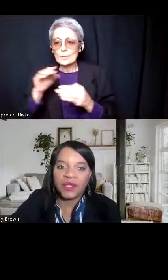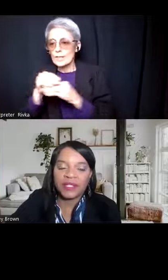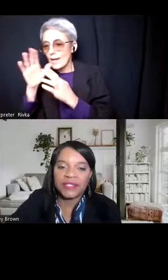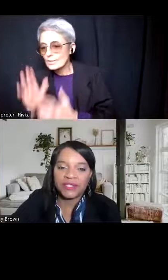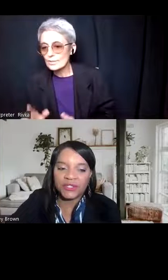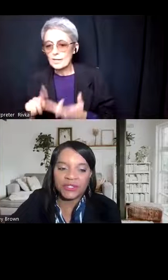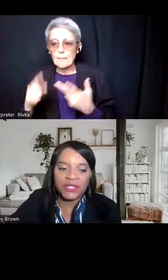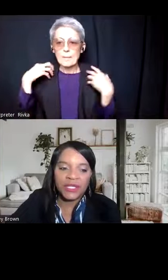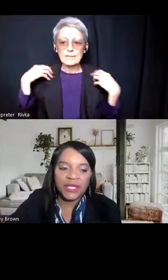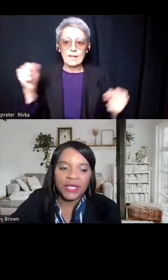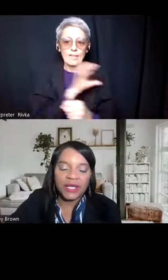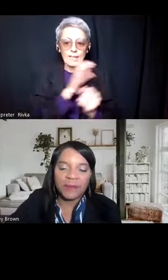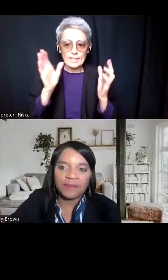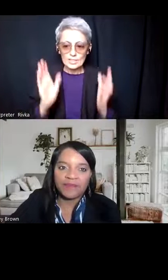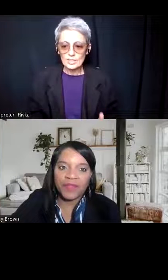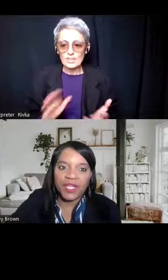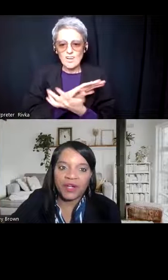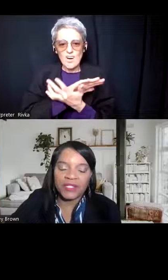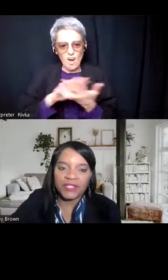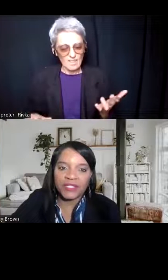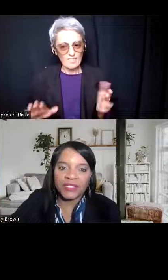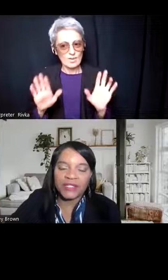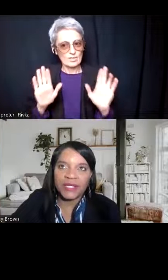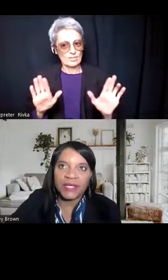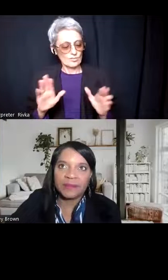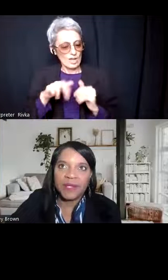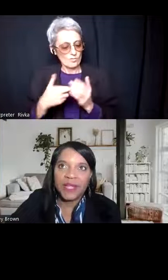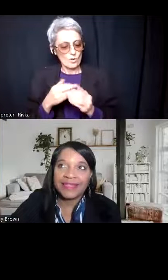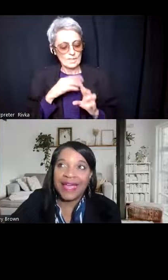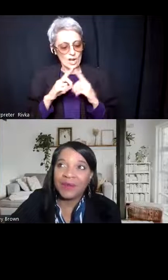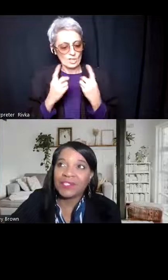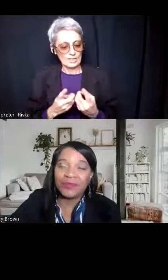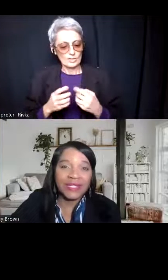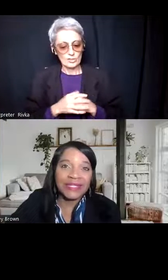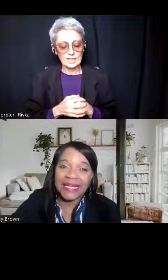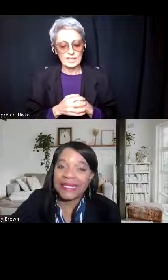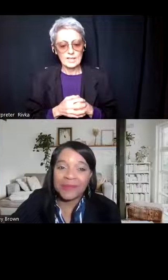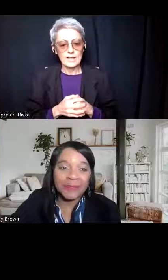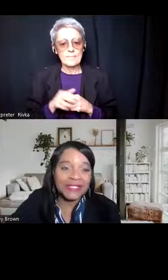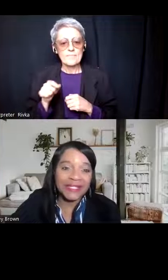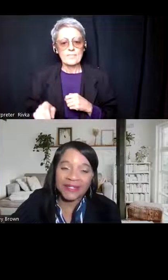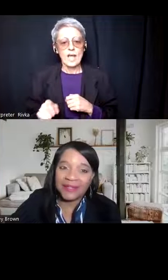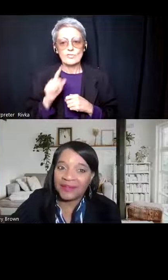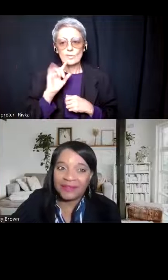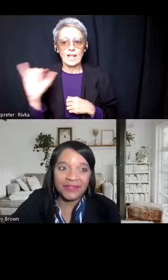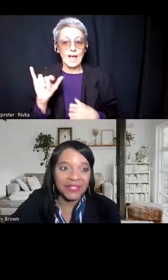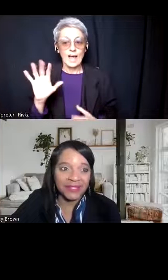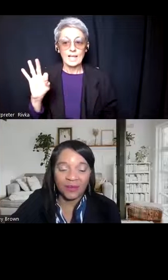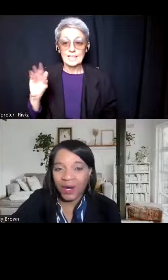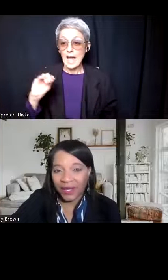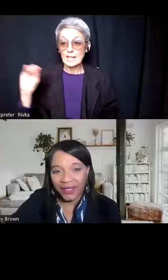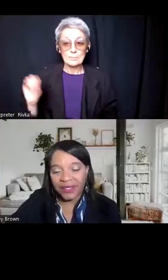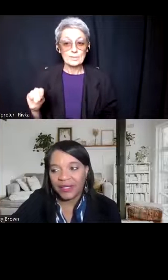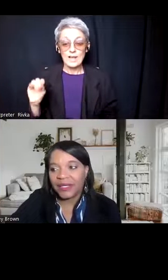mental health clinician in our district, that was really like 90% of